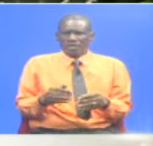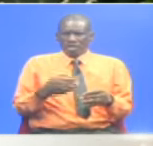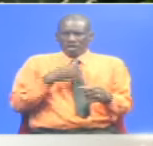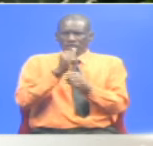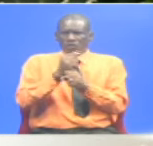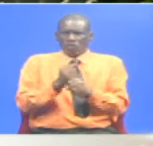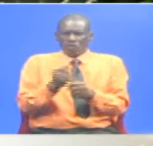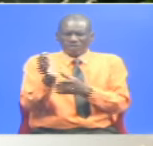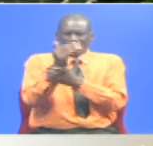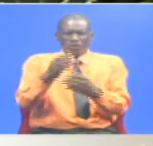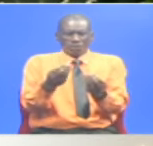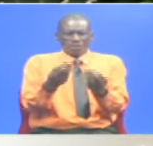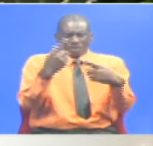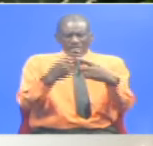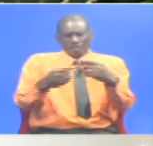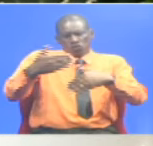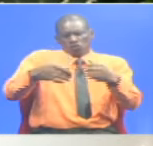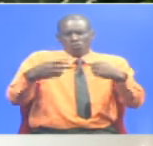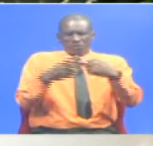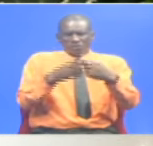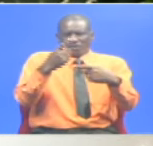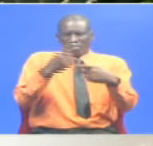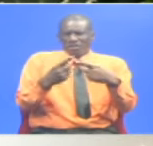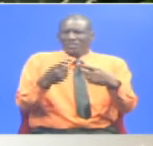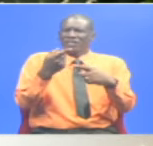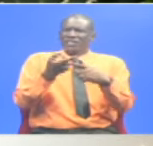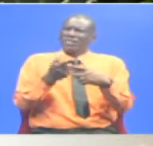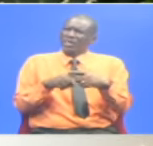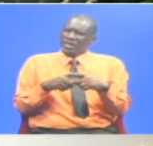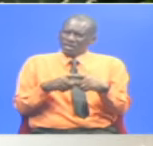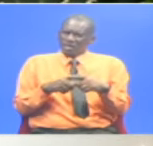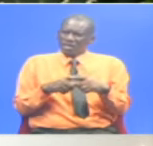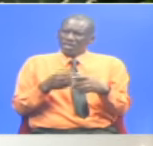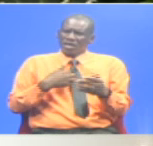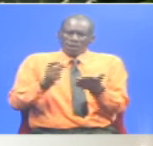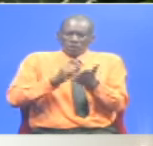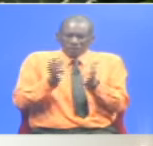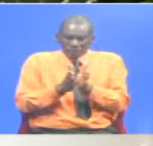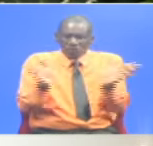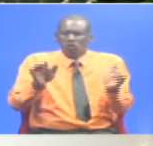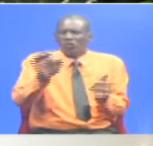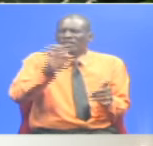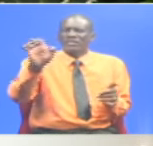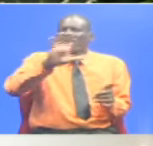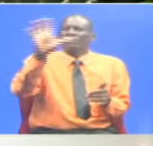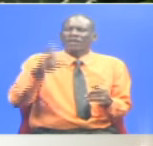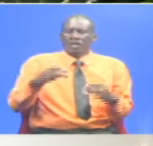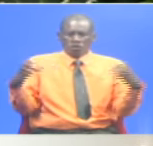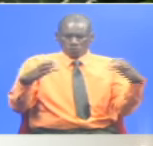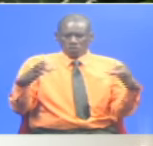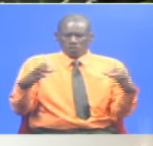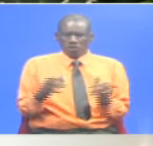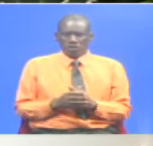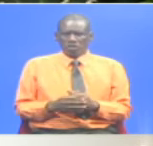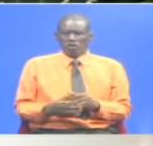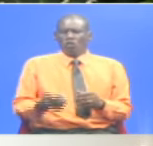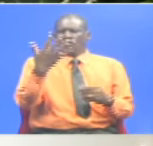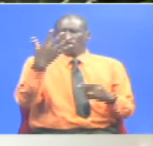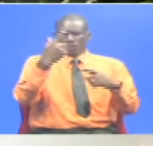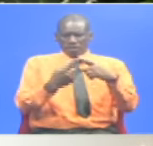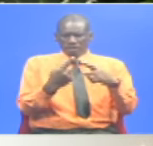several years, almost 7 years, and then Secretary General of the East African Community for